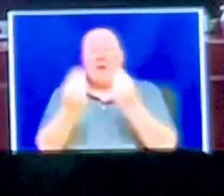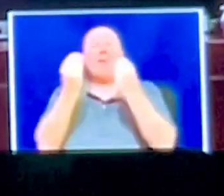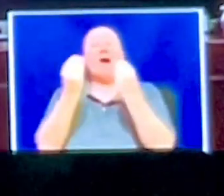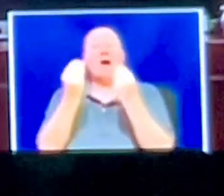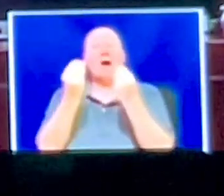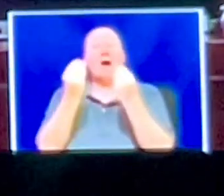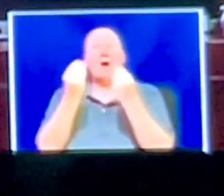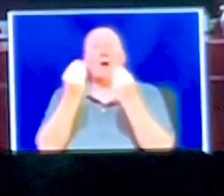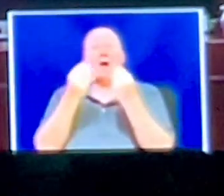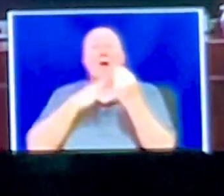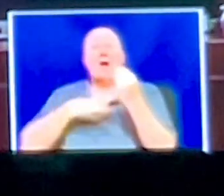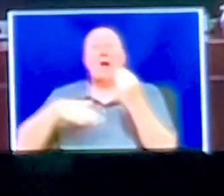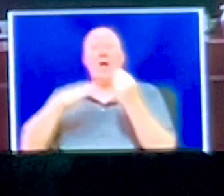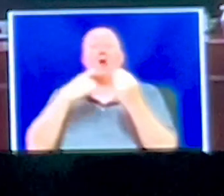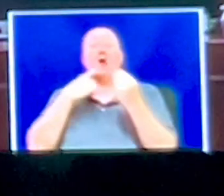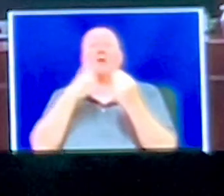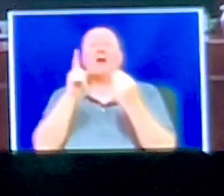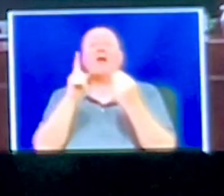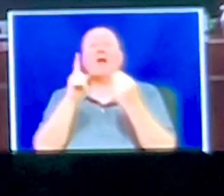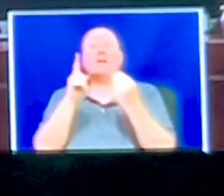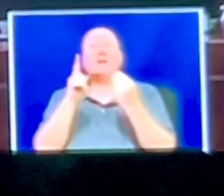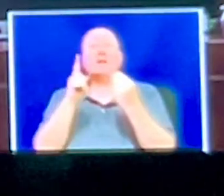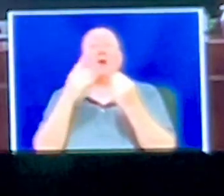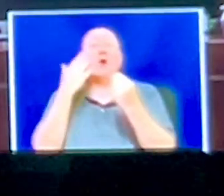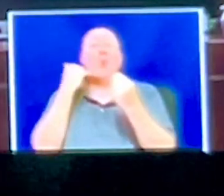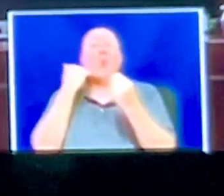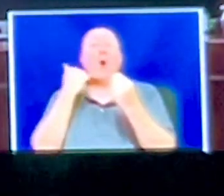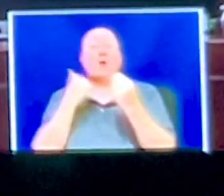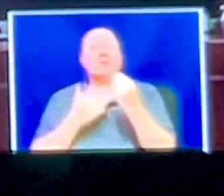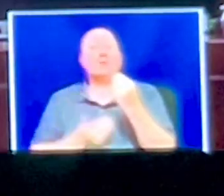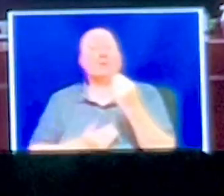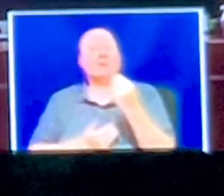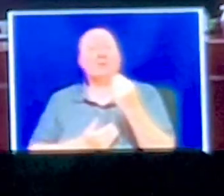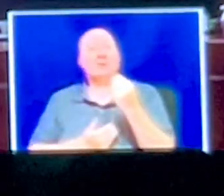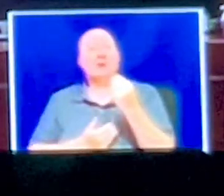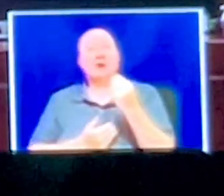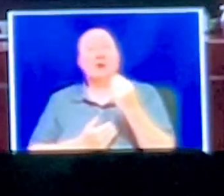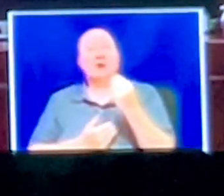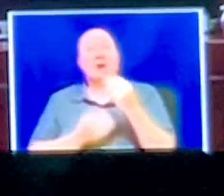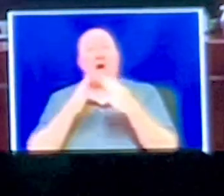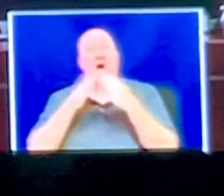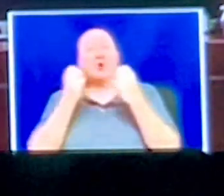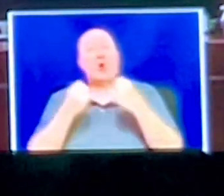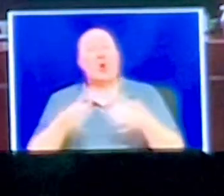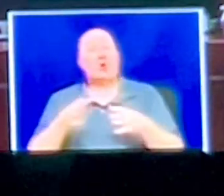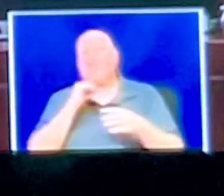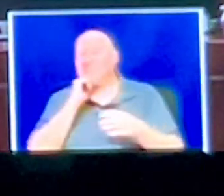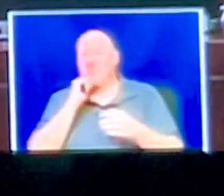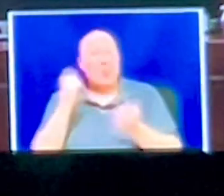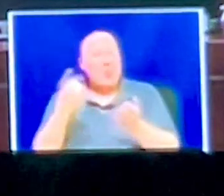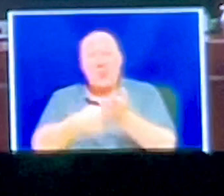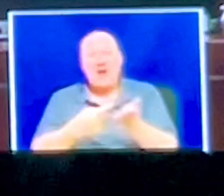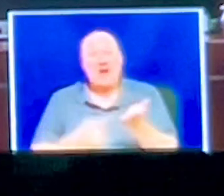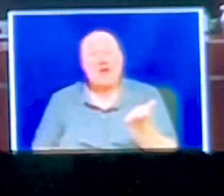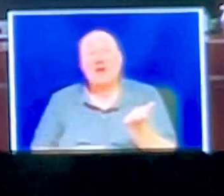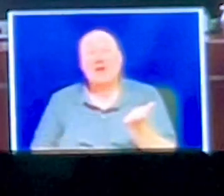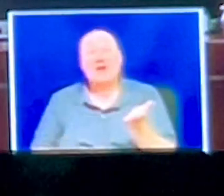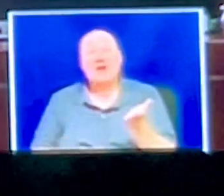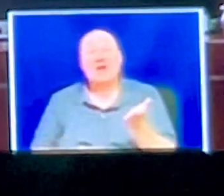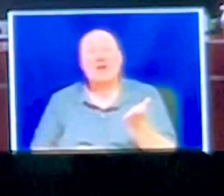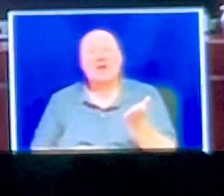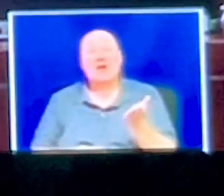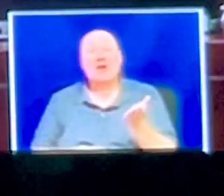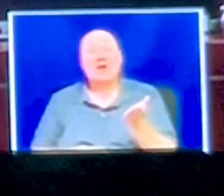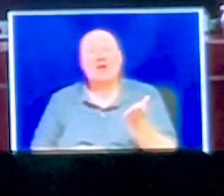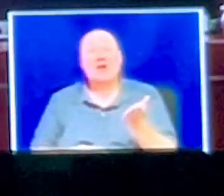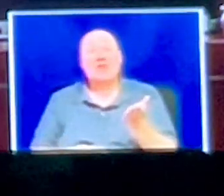the area was declared a white area. They lost that house without compensation, and he essentially